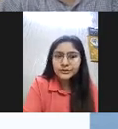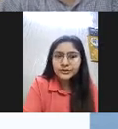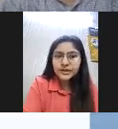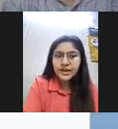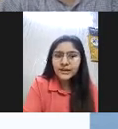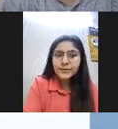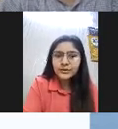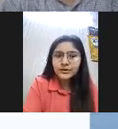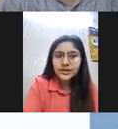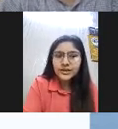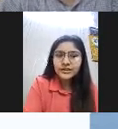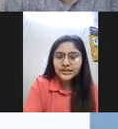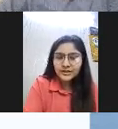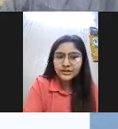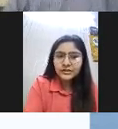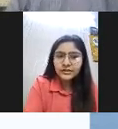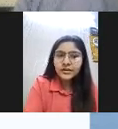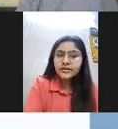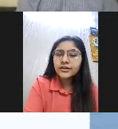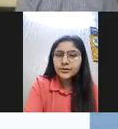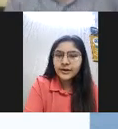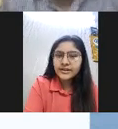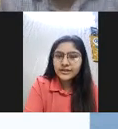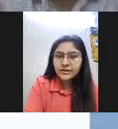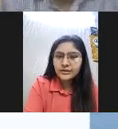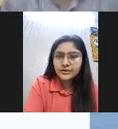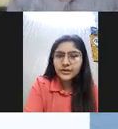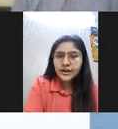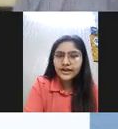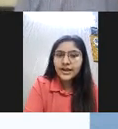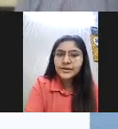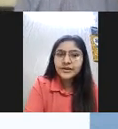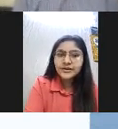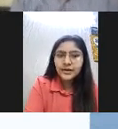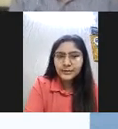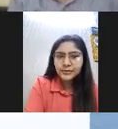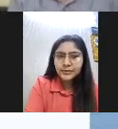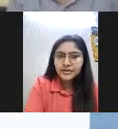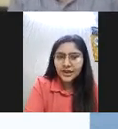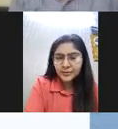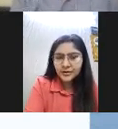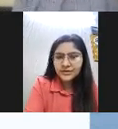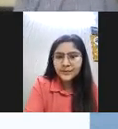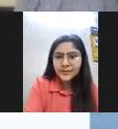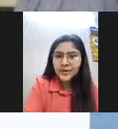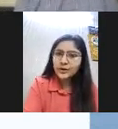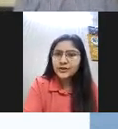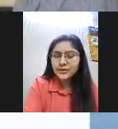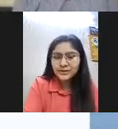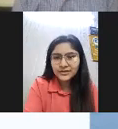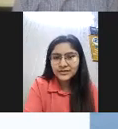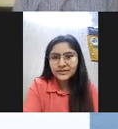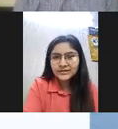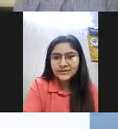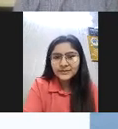you to know that I'll be moderating the session, Q&A session also, and I'll be here to help you with the chat box. Over to